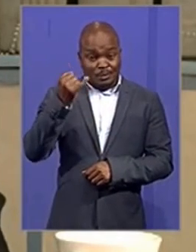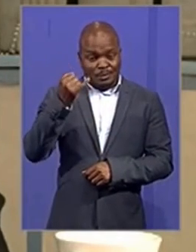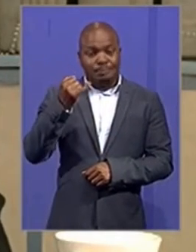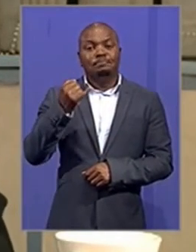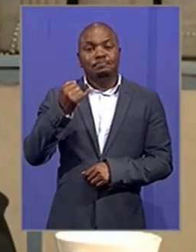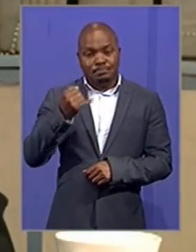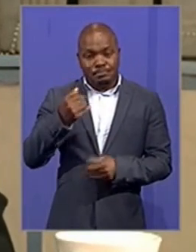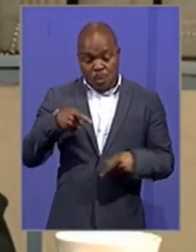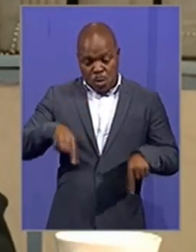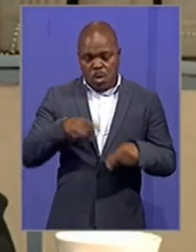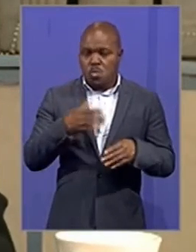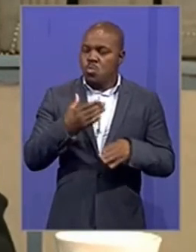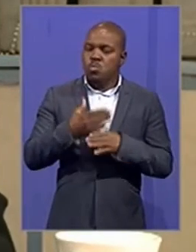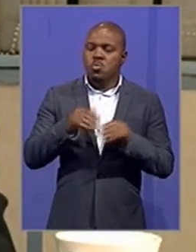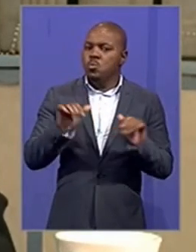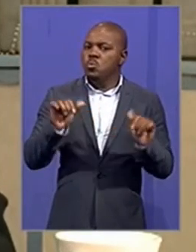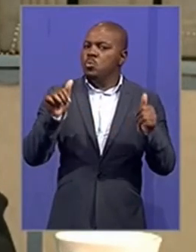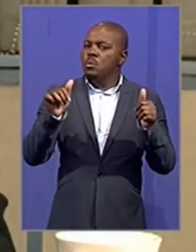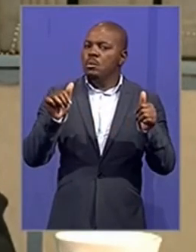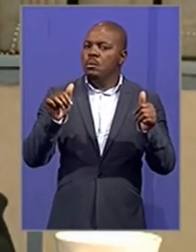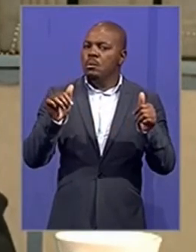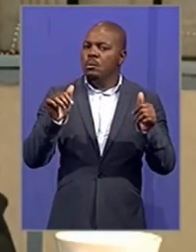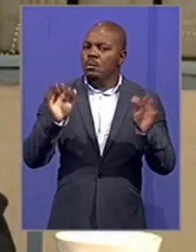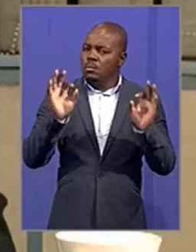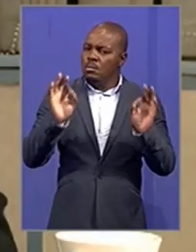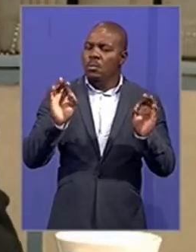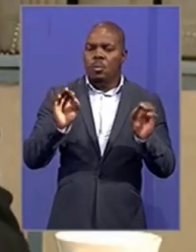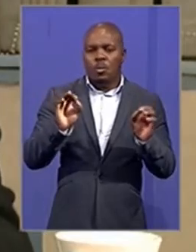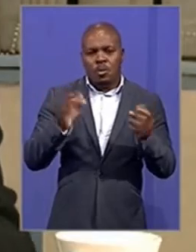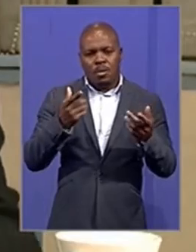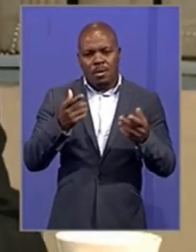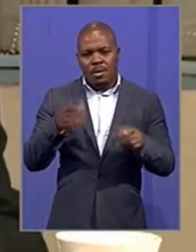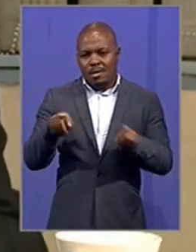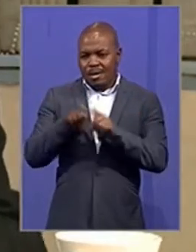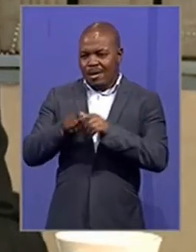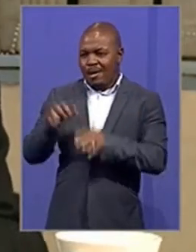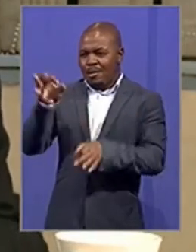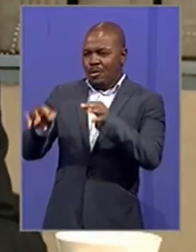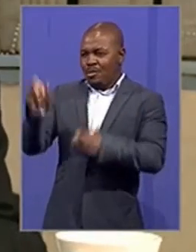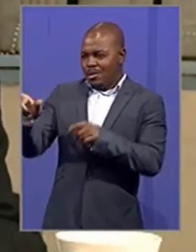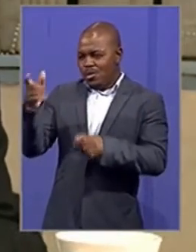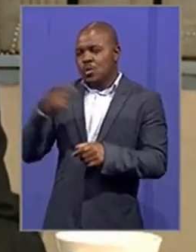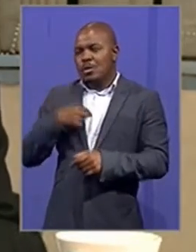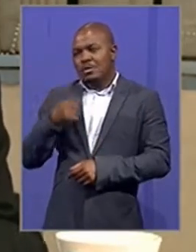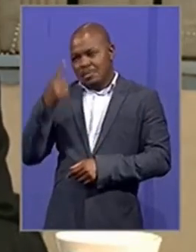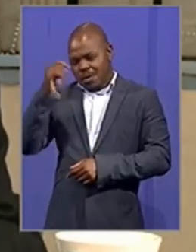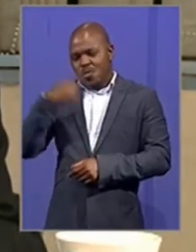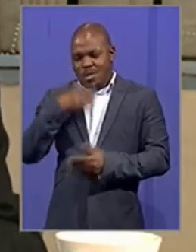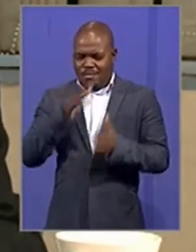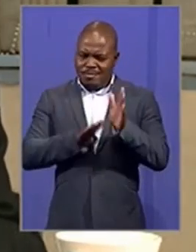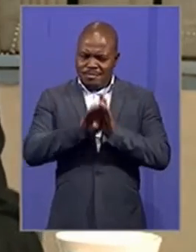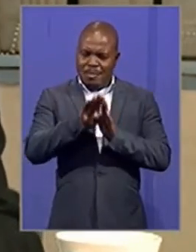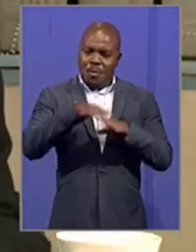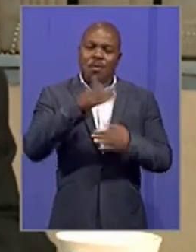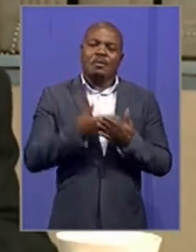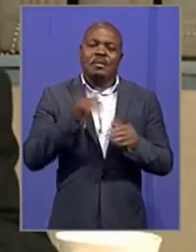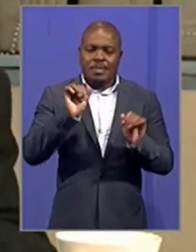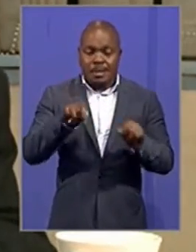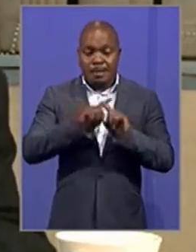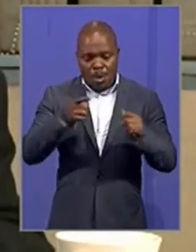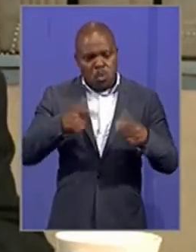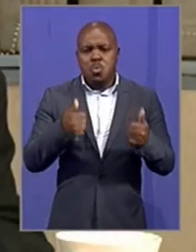are doing very well. We are doing, every politician can tell you we can do better, but we are doing well. So this